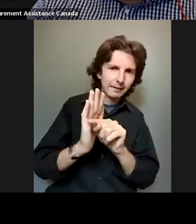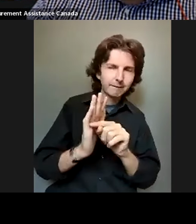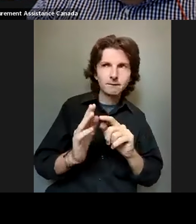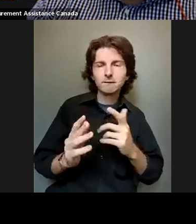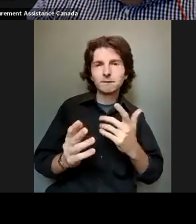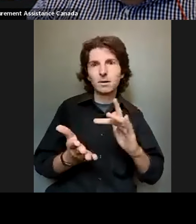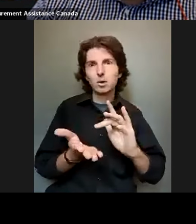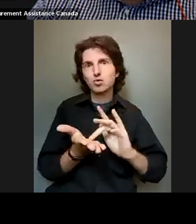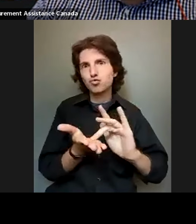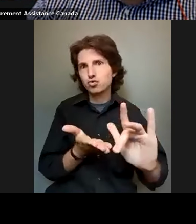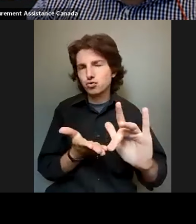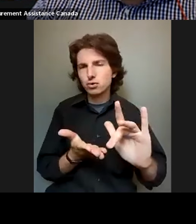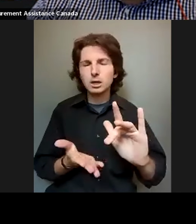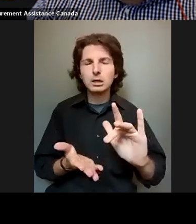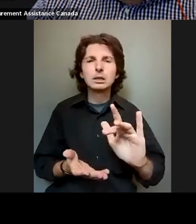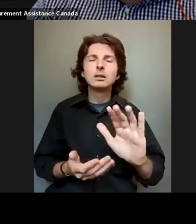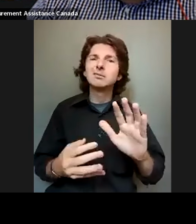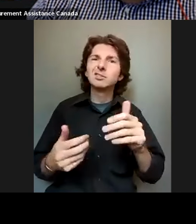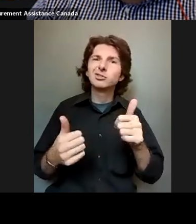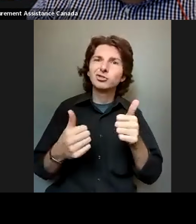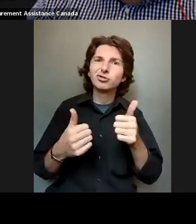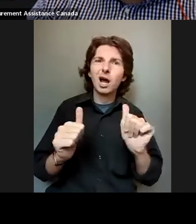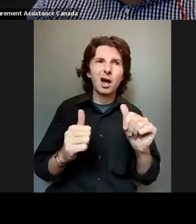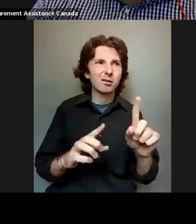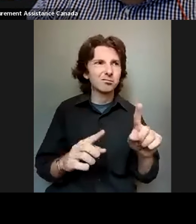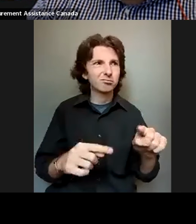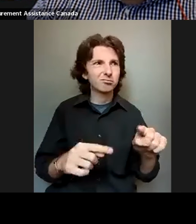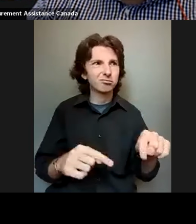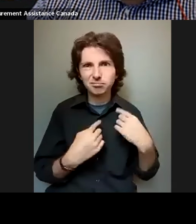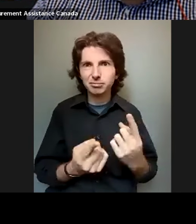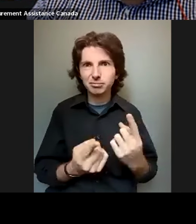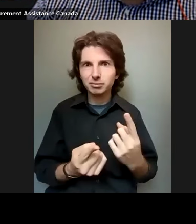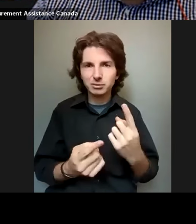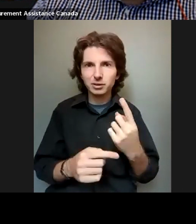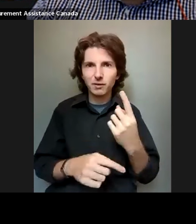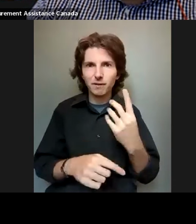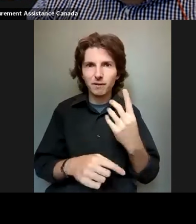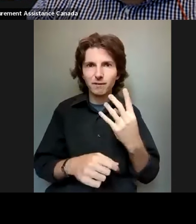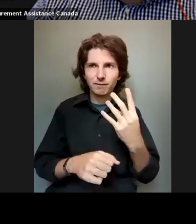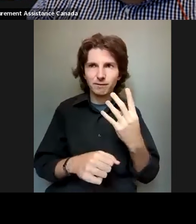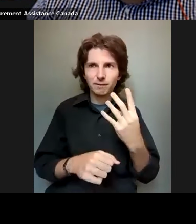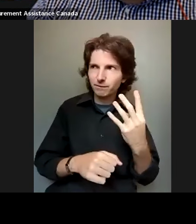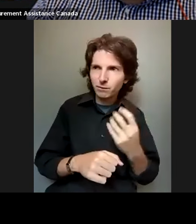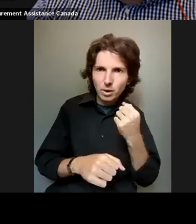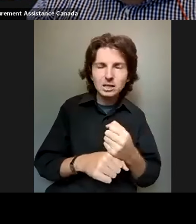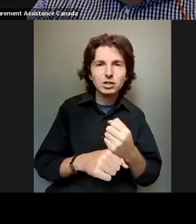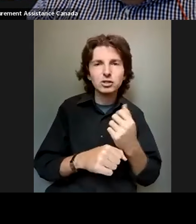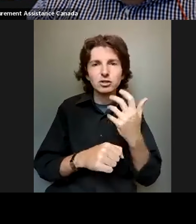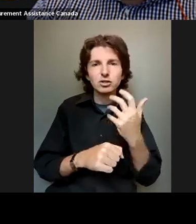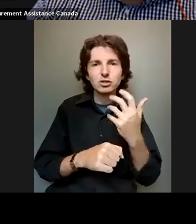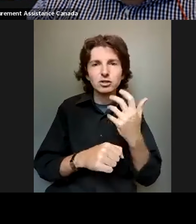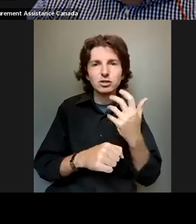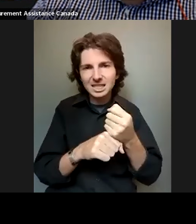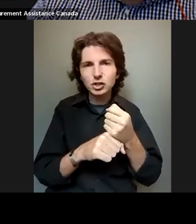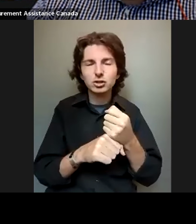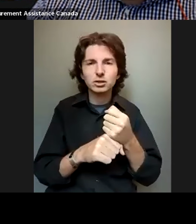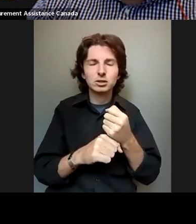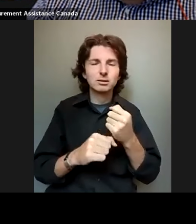times, I have been trying for the last 4 or 5 years to access the